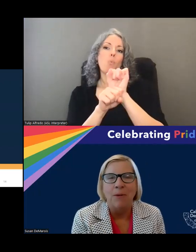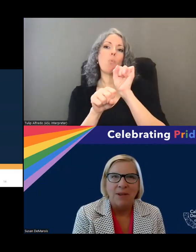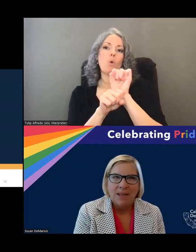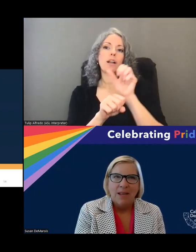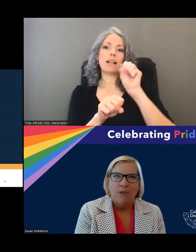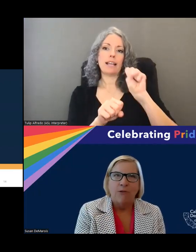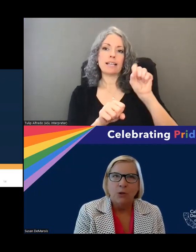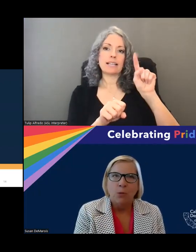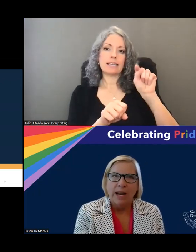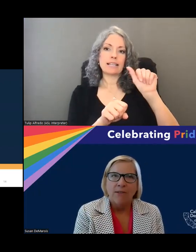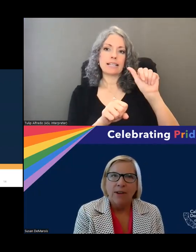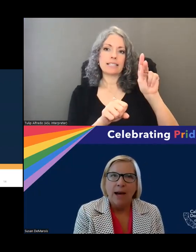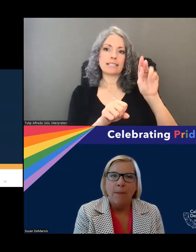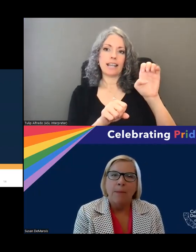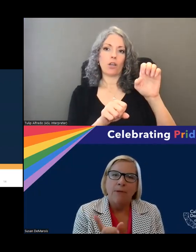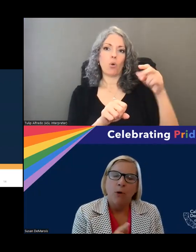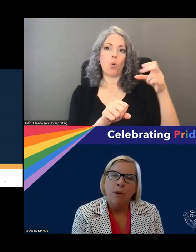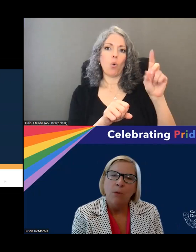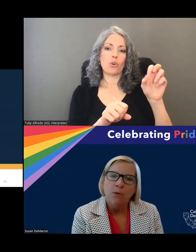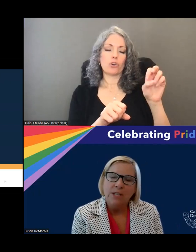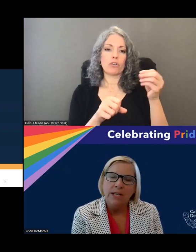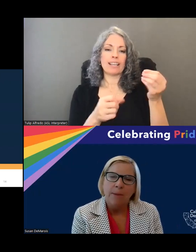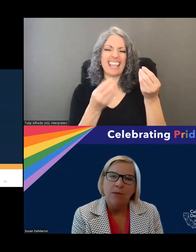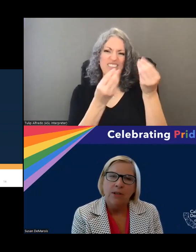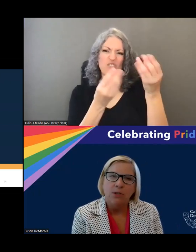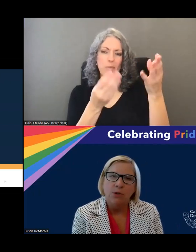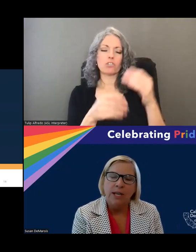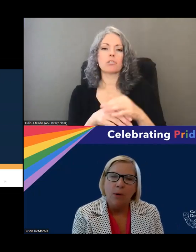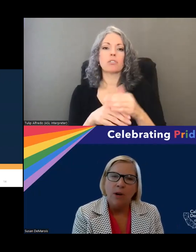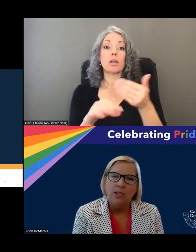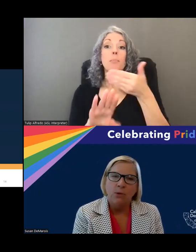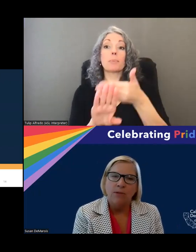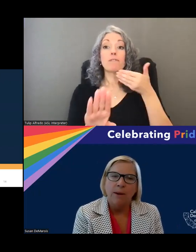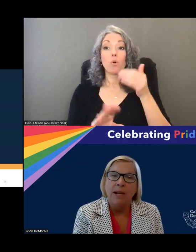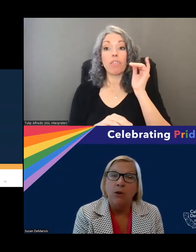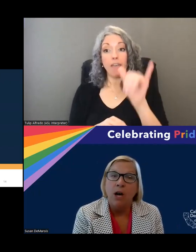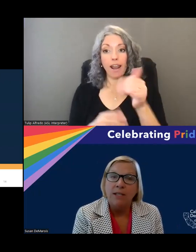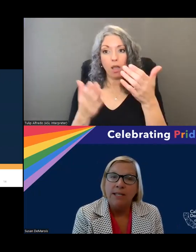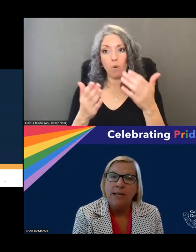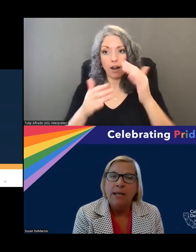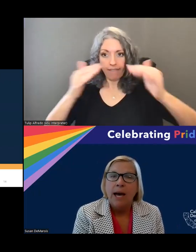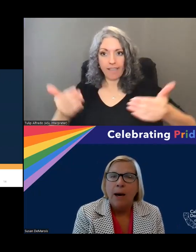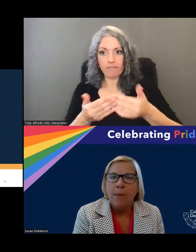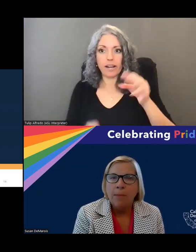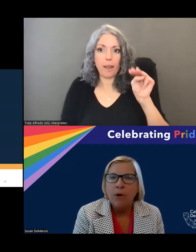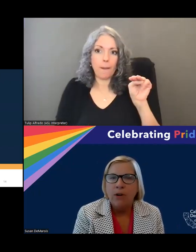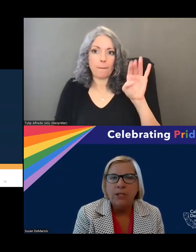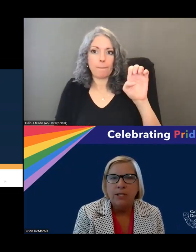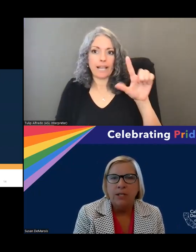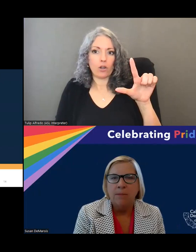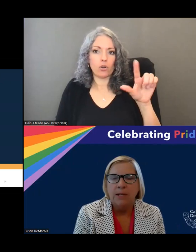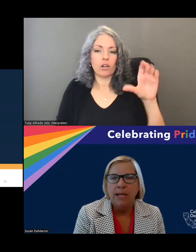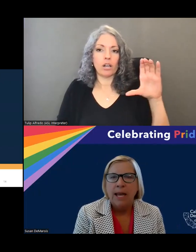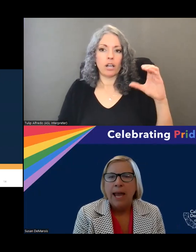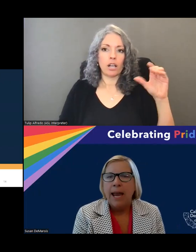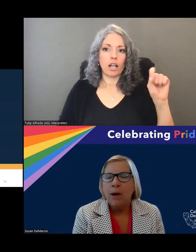input from the first wave. But before we move to collaborative consulting, I wanted to invite Michael Costa, a member of our